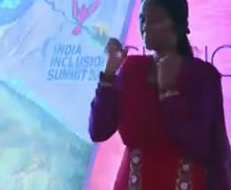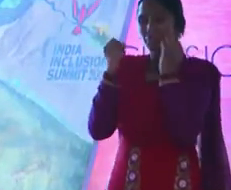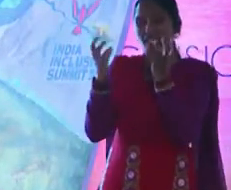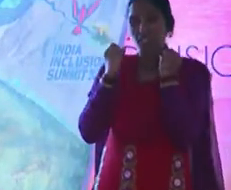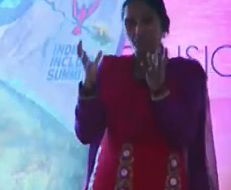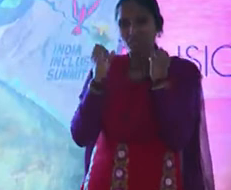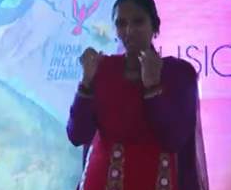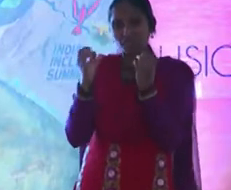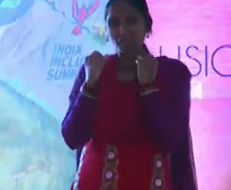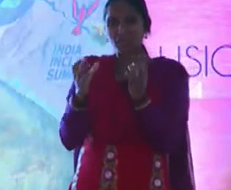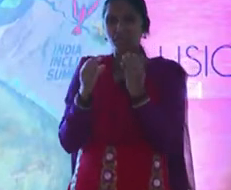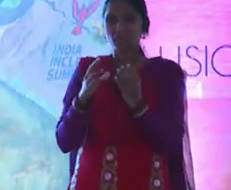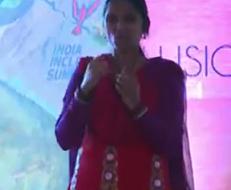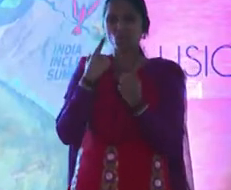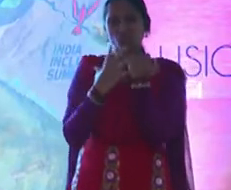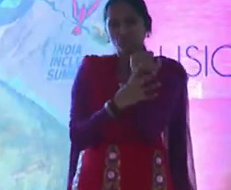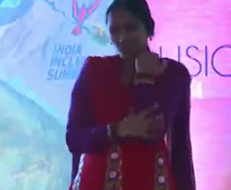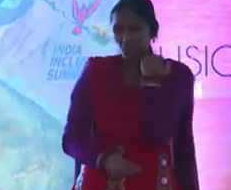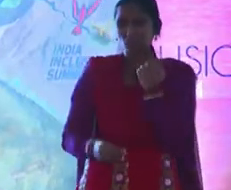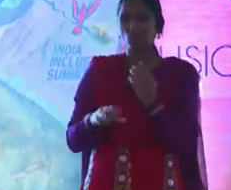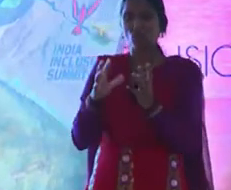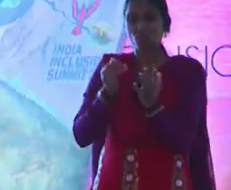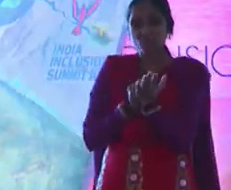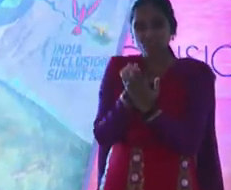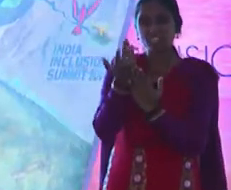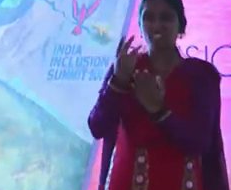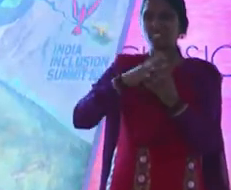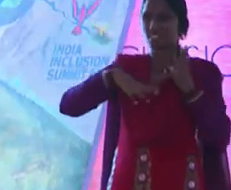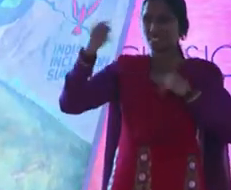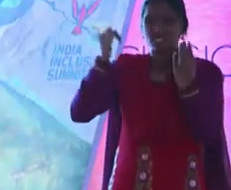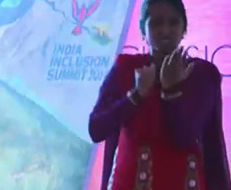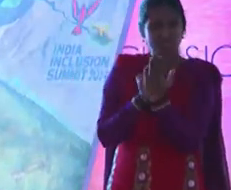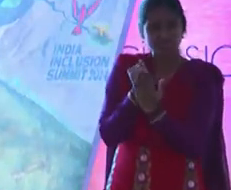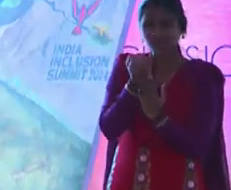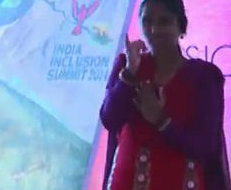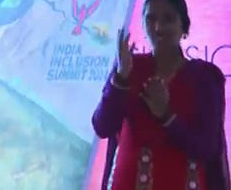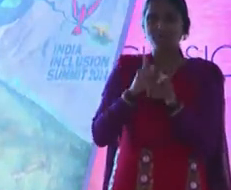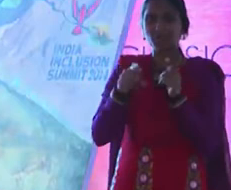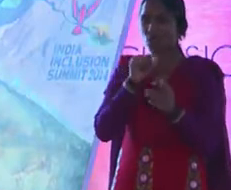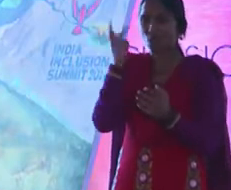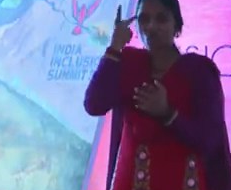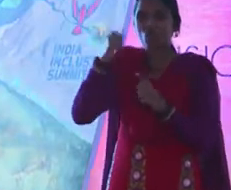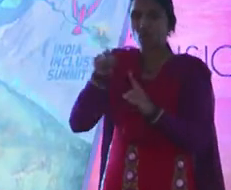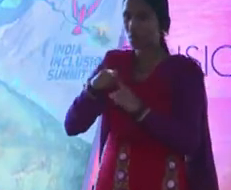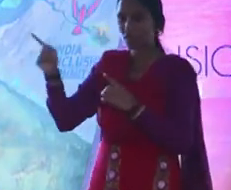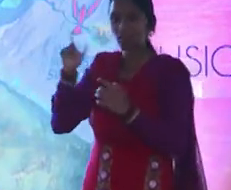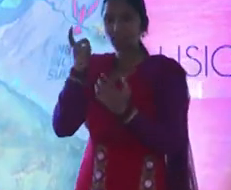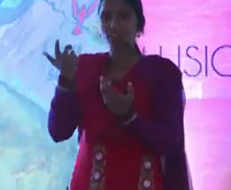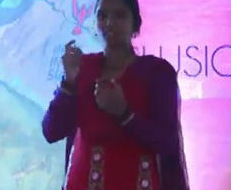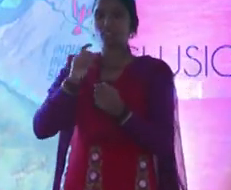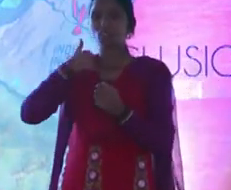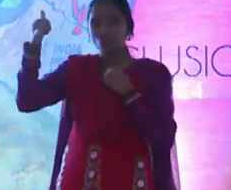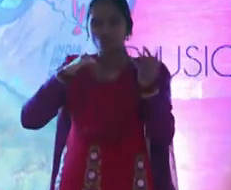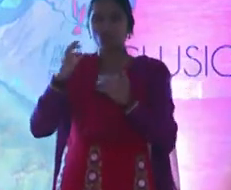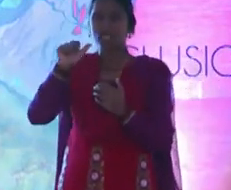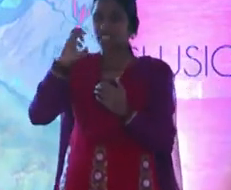of Indians who are poor, who are in the villages, who are in the rural areas, who are in small colleges and schools, who really don't have access, who really